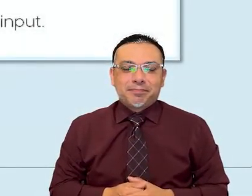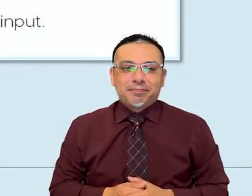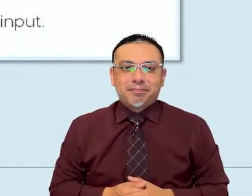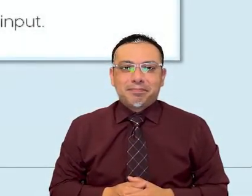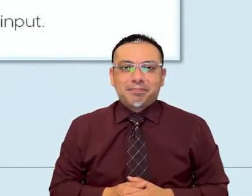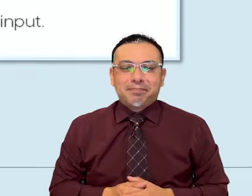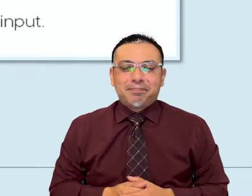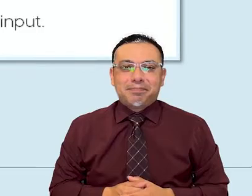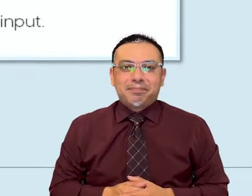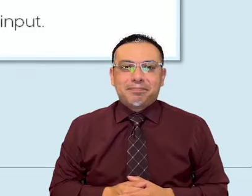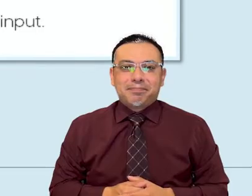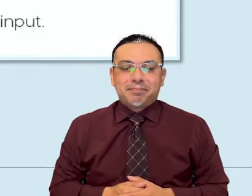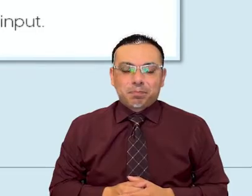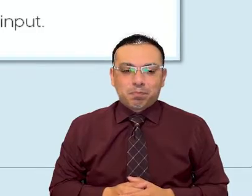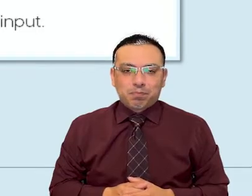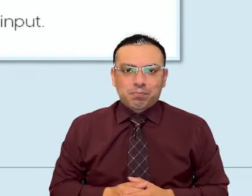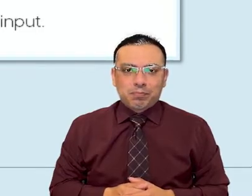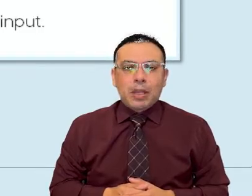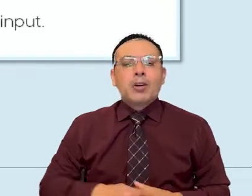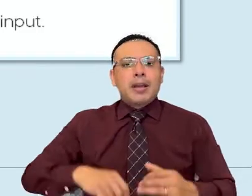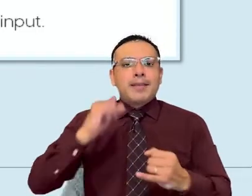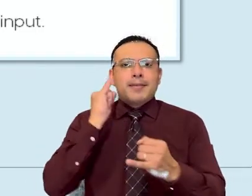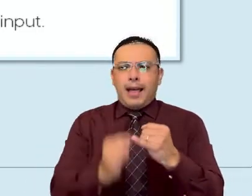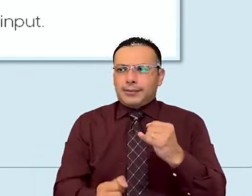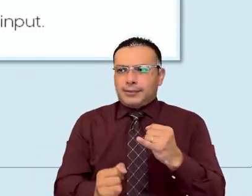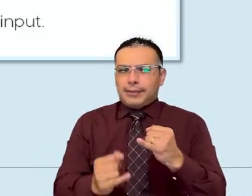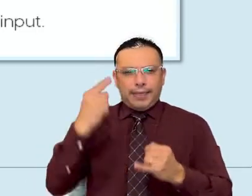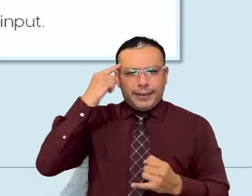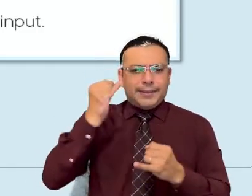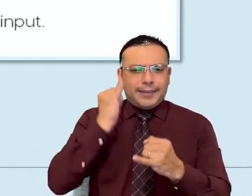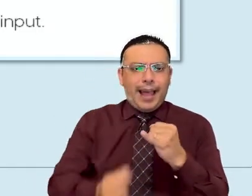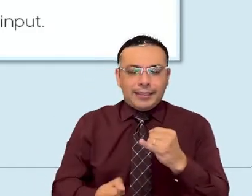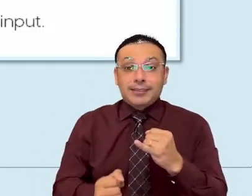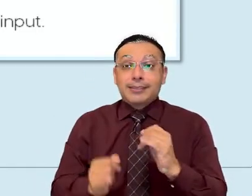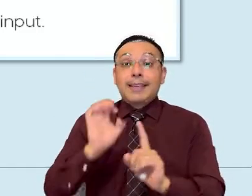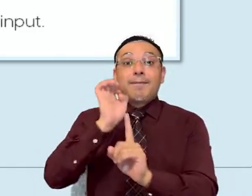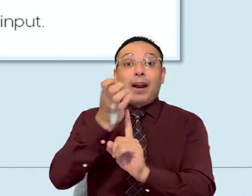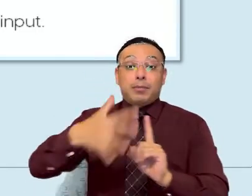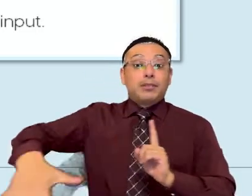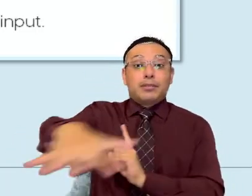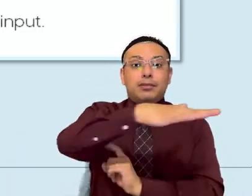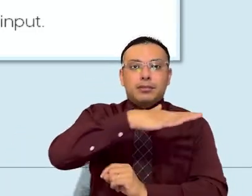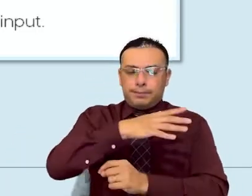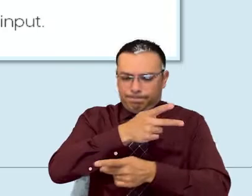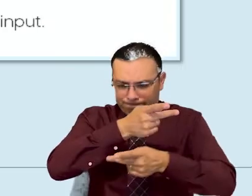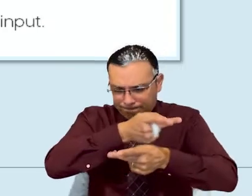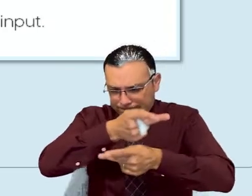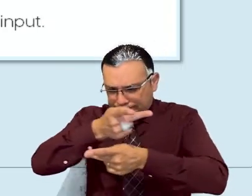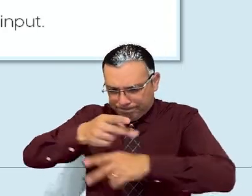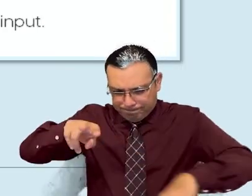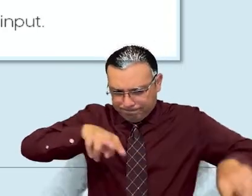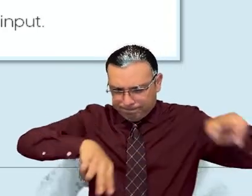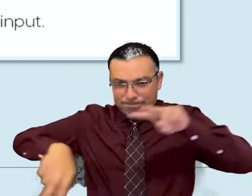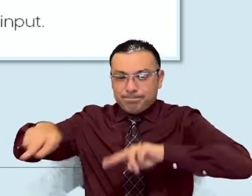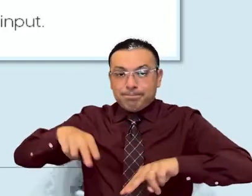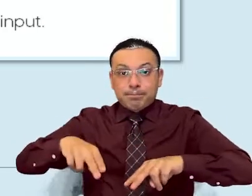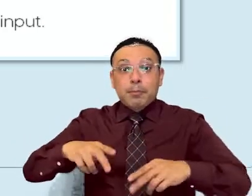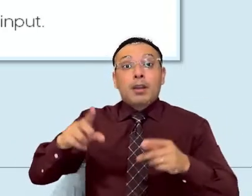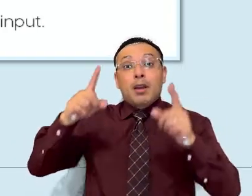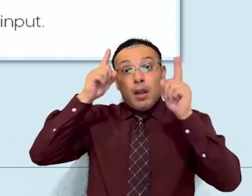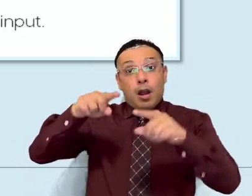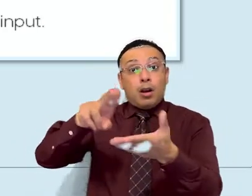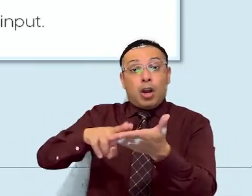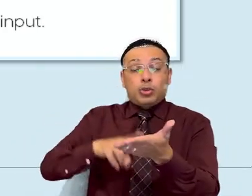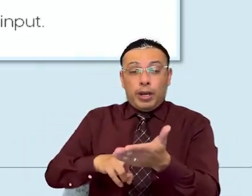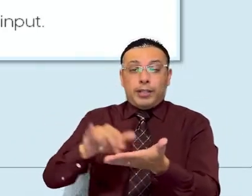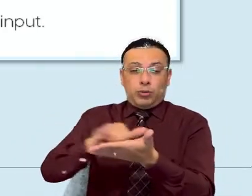Last thing, I think, environmental stewardship. Our contracts with New York include $47 million or